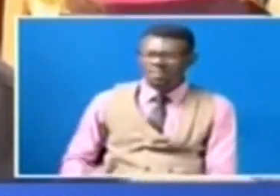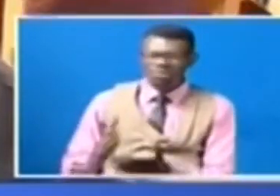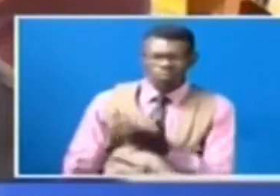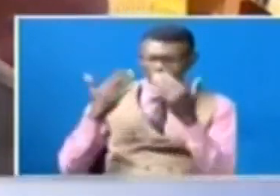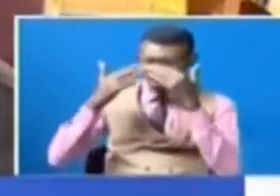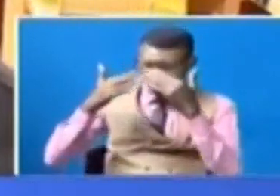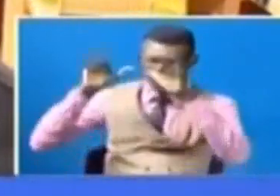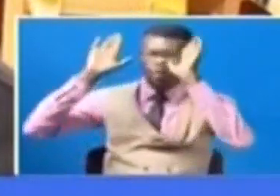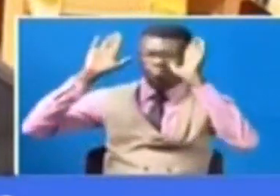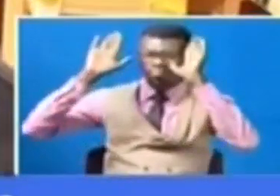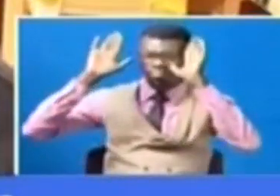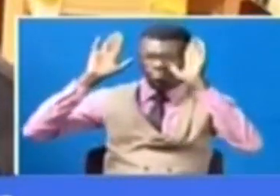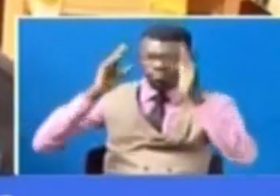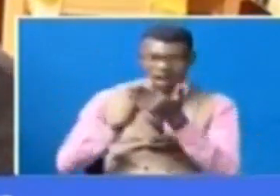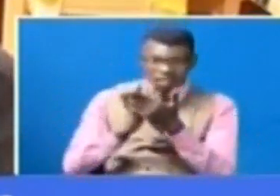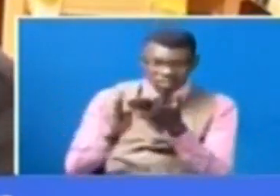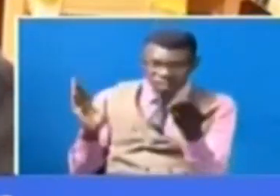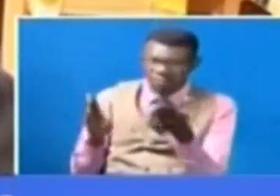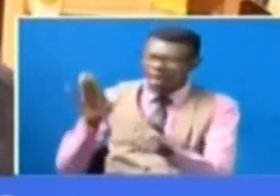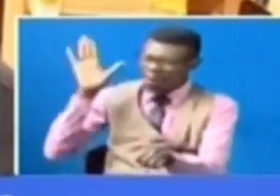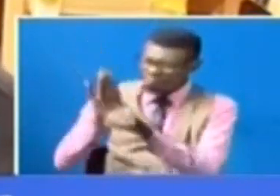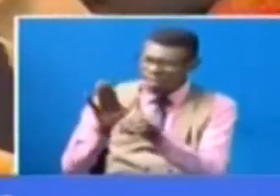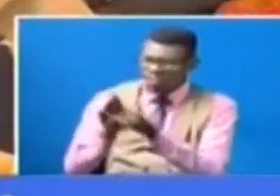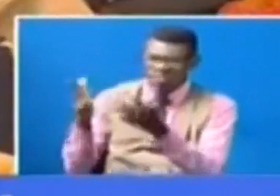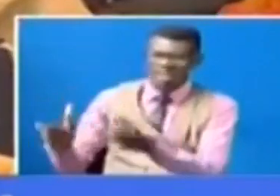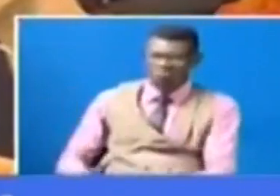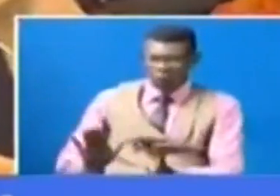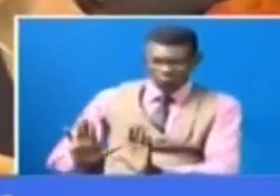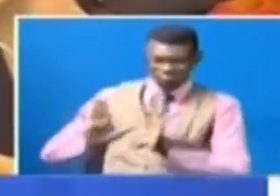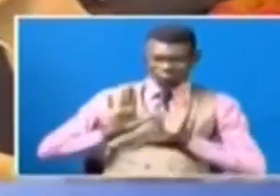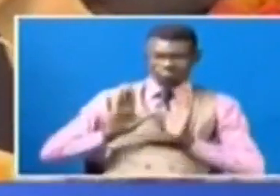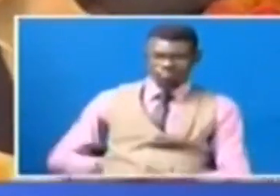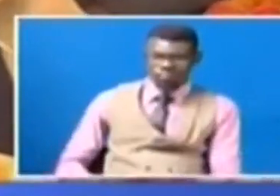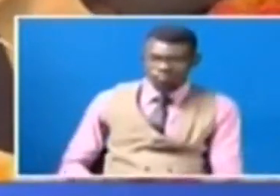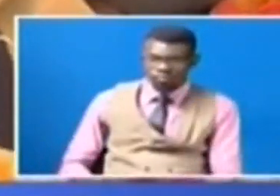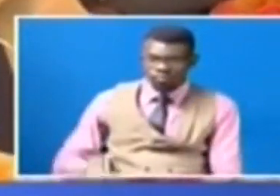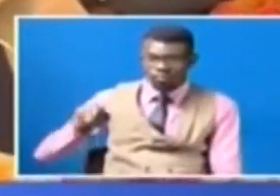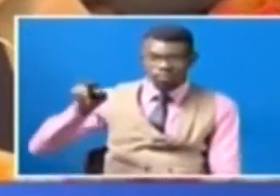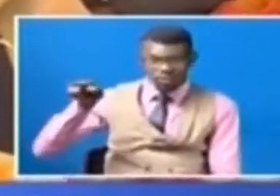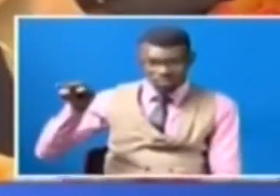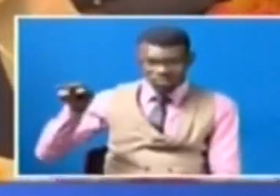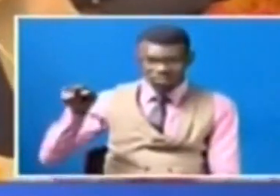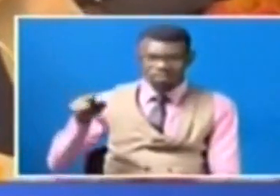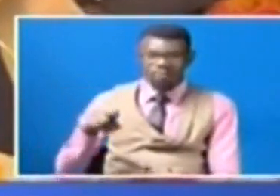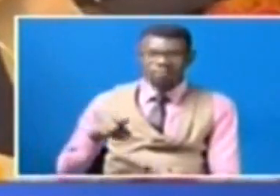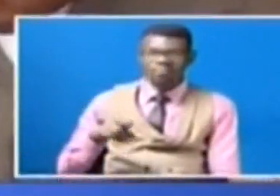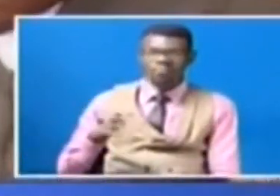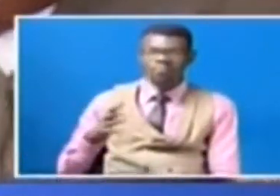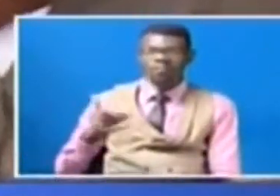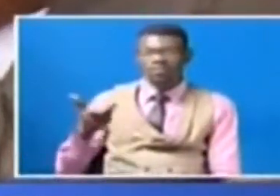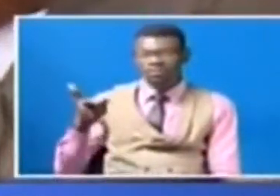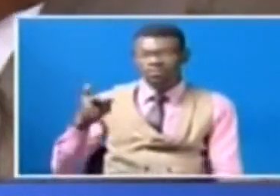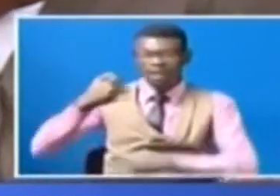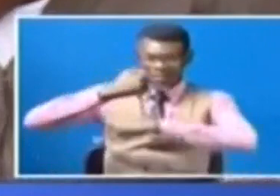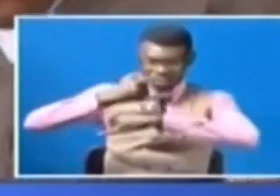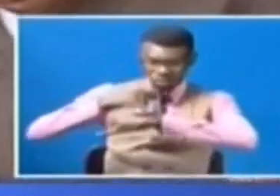kwa sasa some of the majority wakaondokea. Norbert has found solace and support from the Lady Hope Wellness